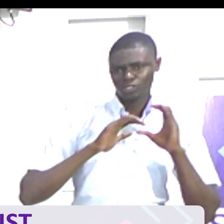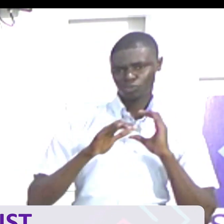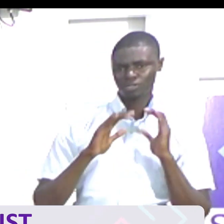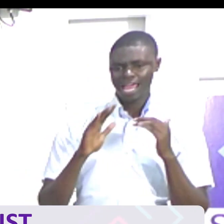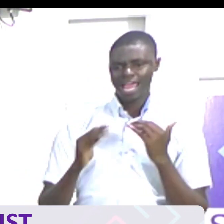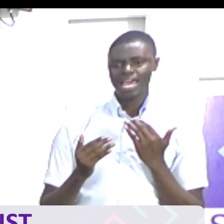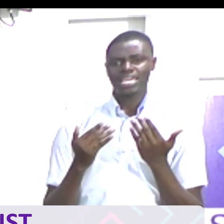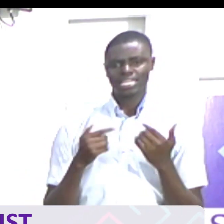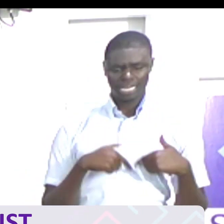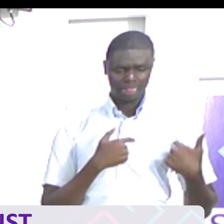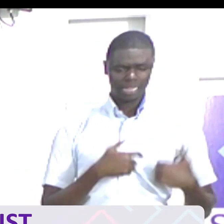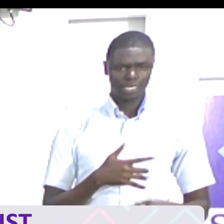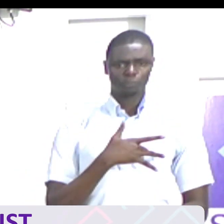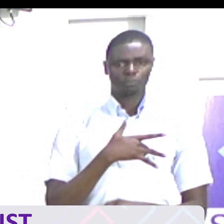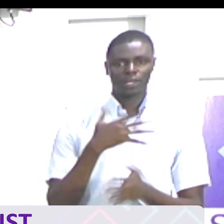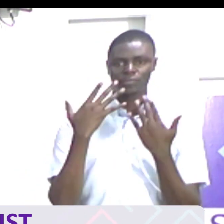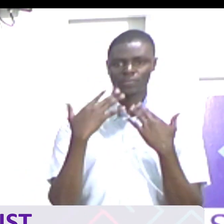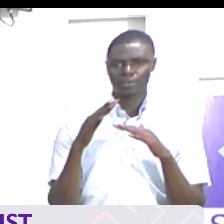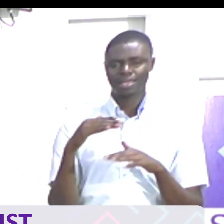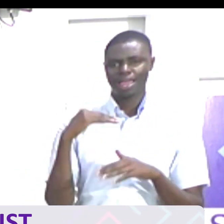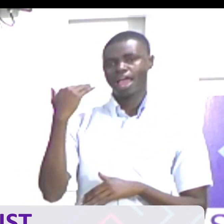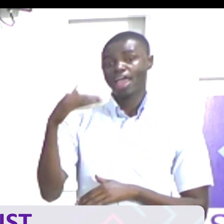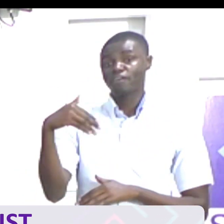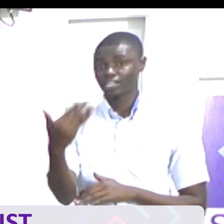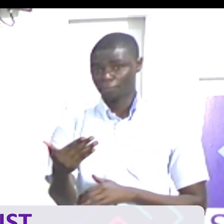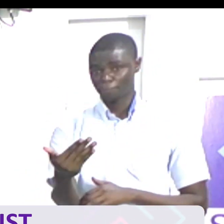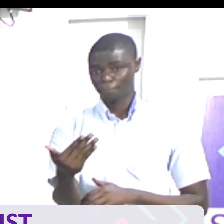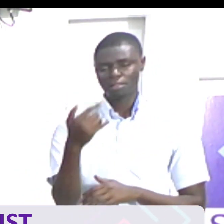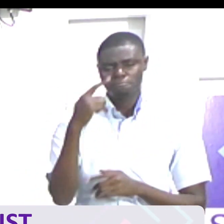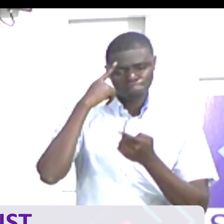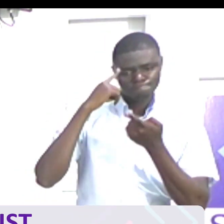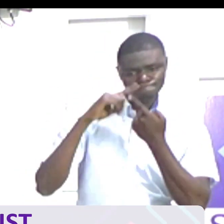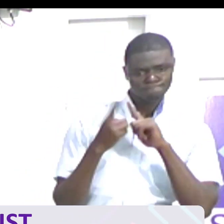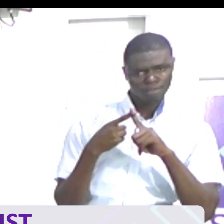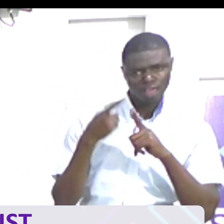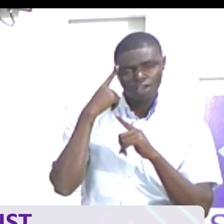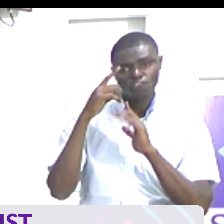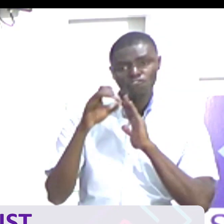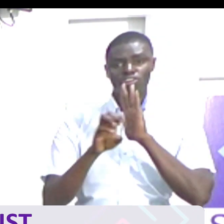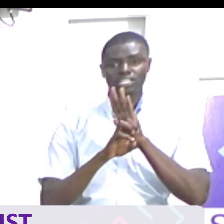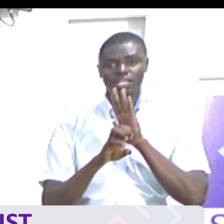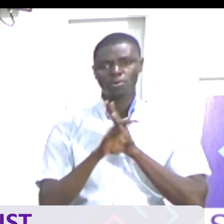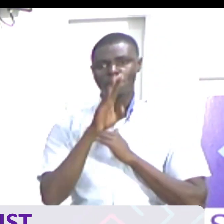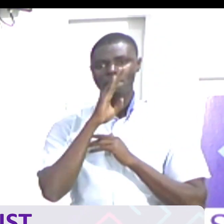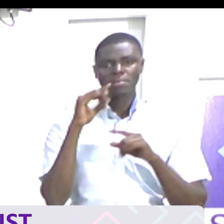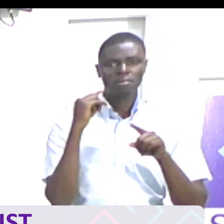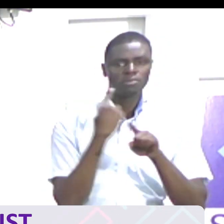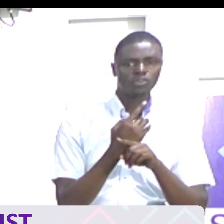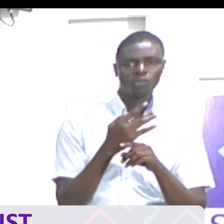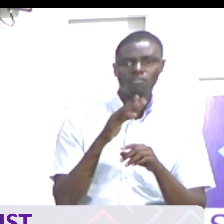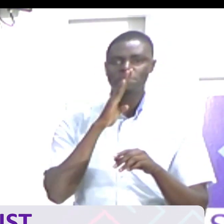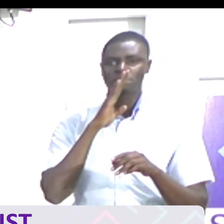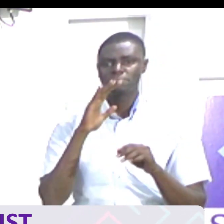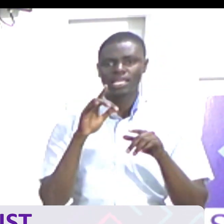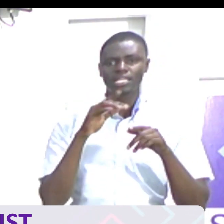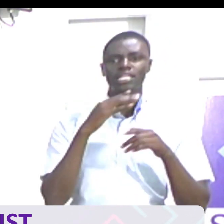in a tickle bit different because every time you think about for example being different or being curious,